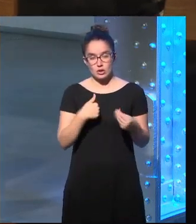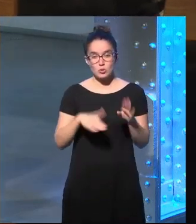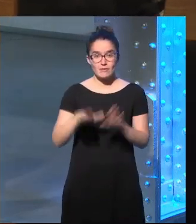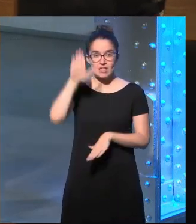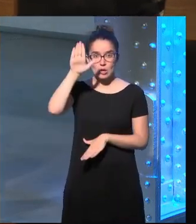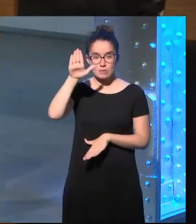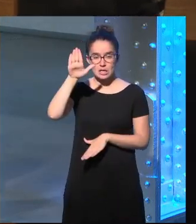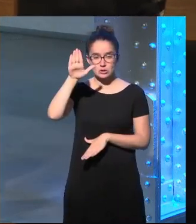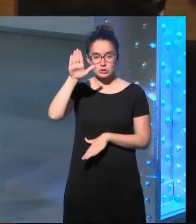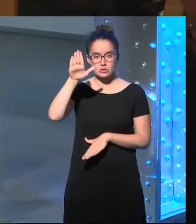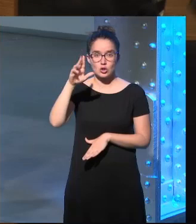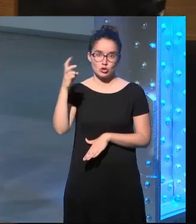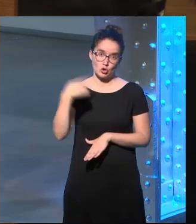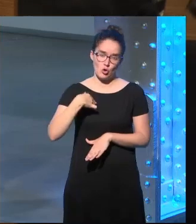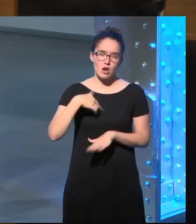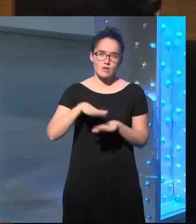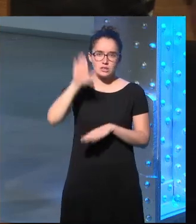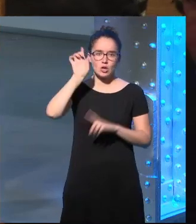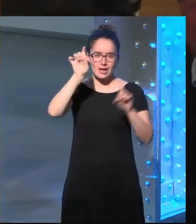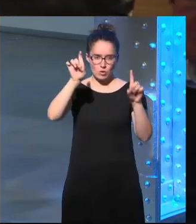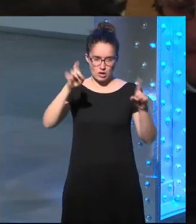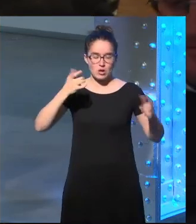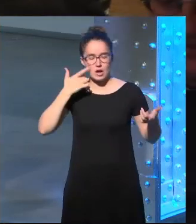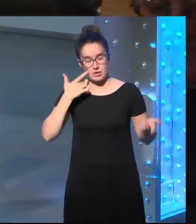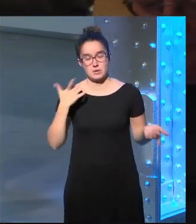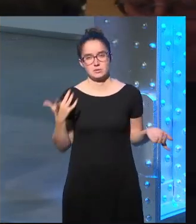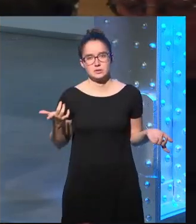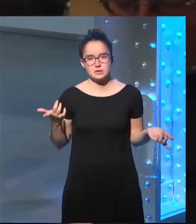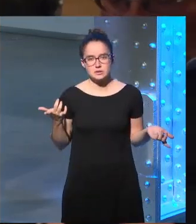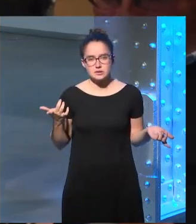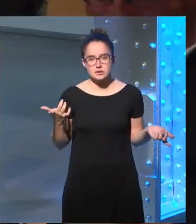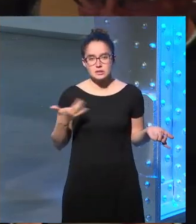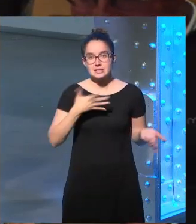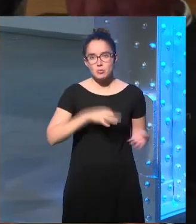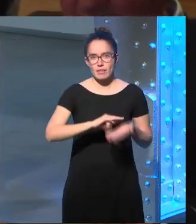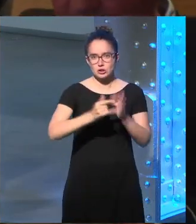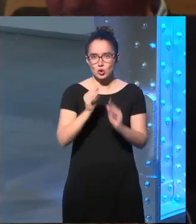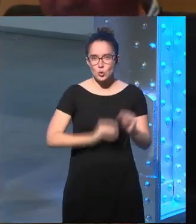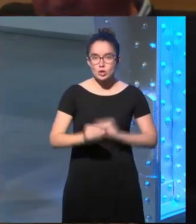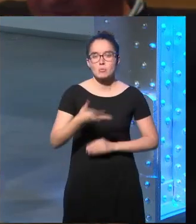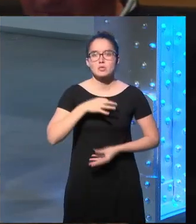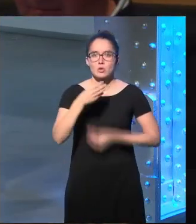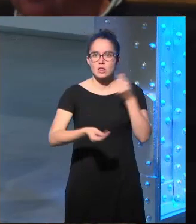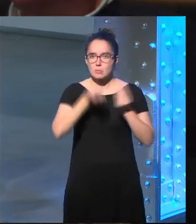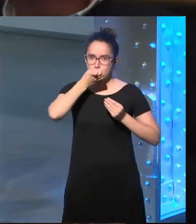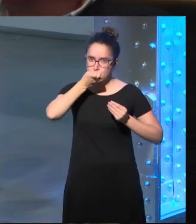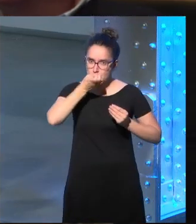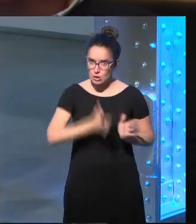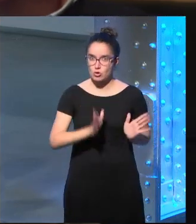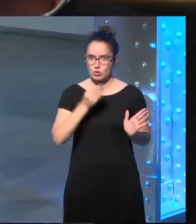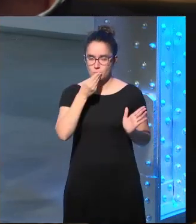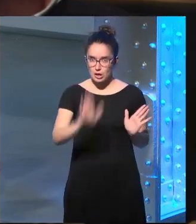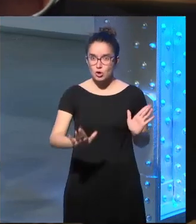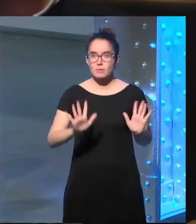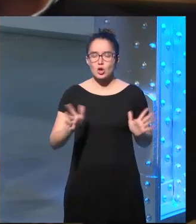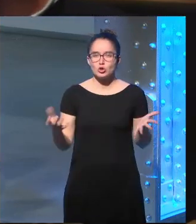together with Andrés Pérez Ortega, we are the only ones who claim that education can be improved,